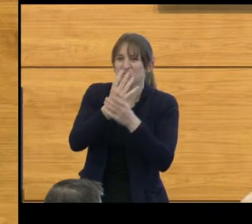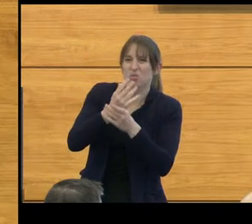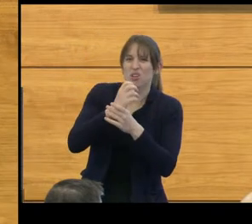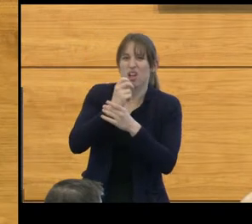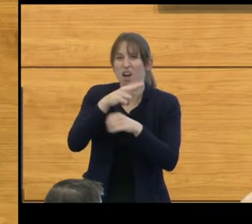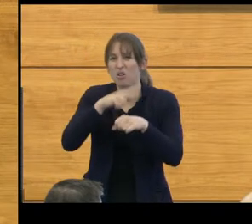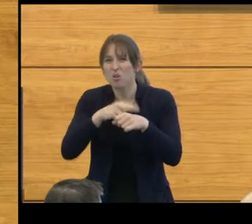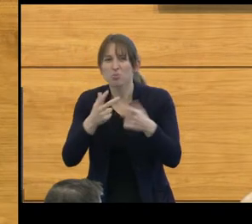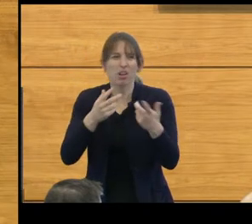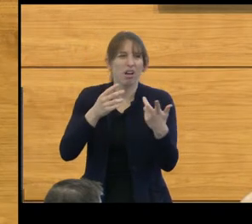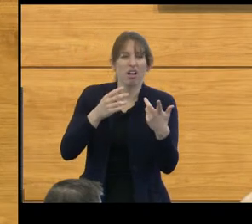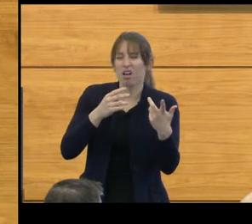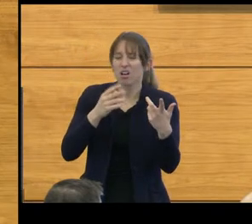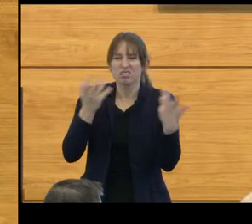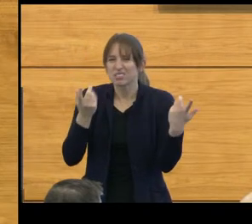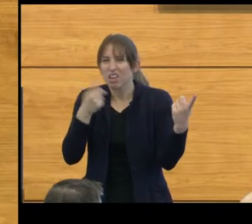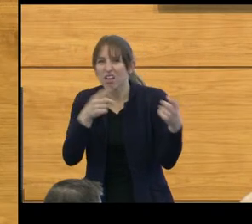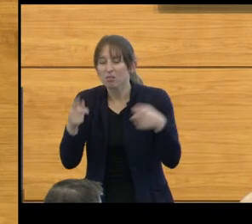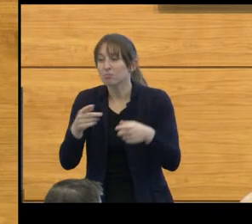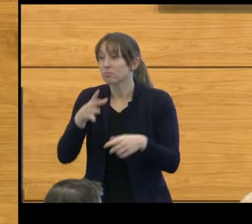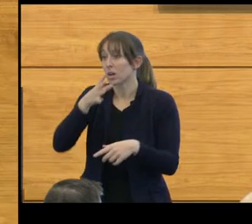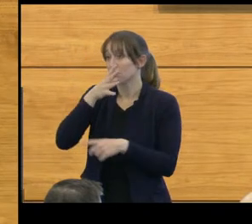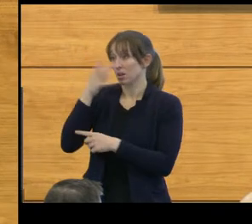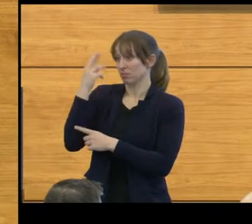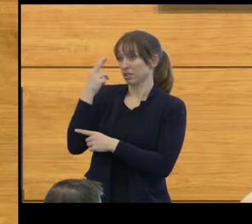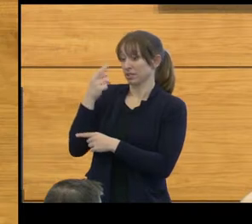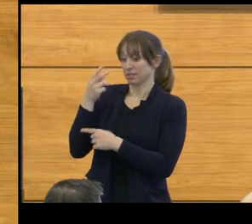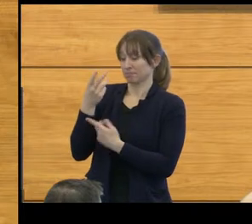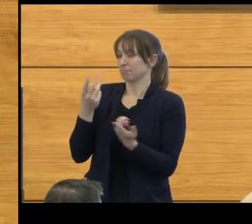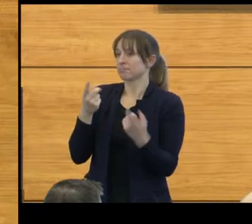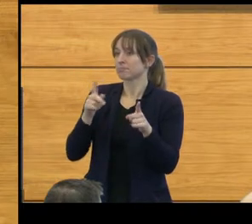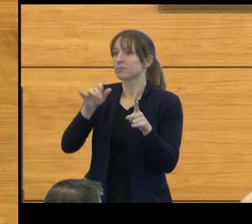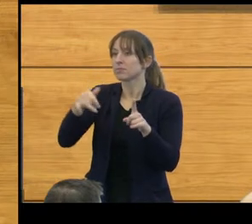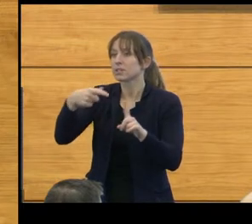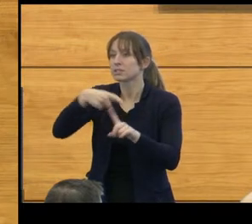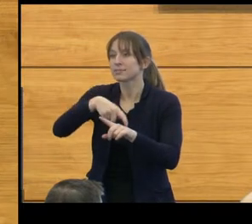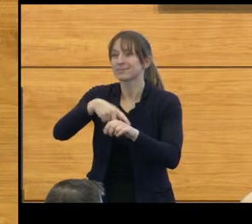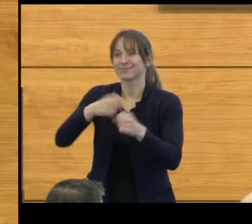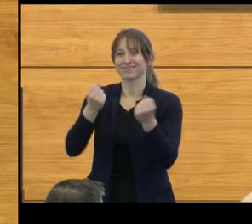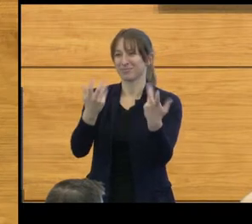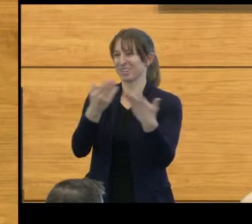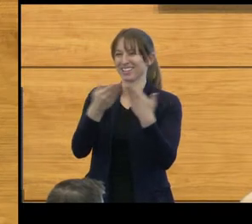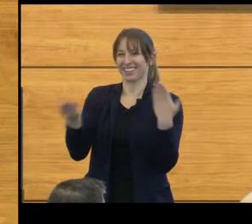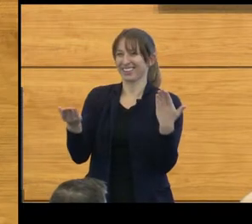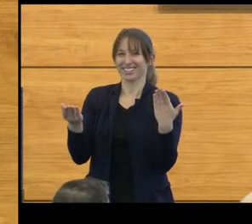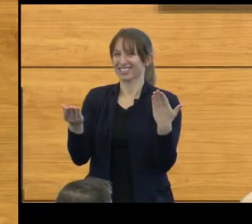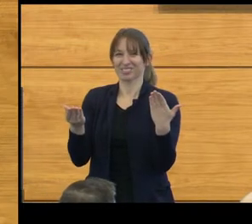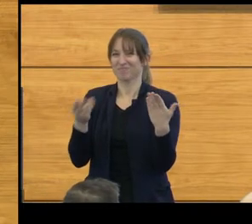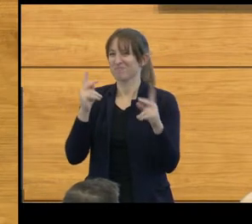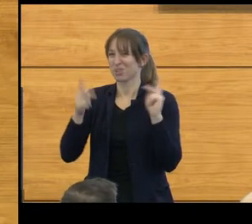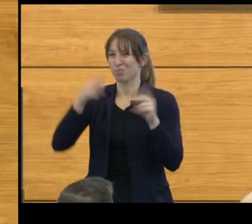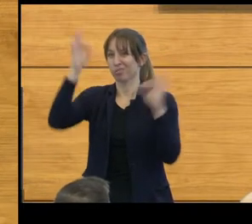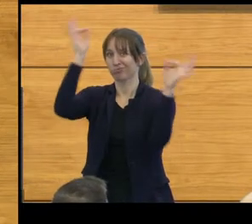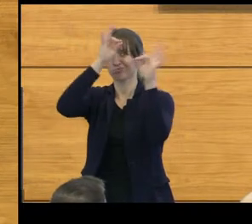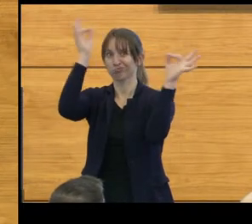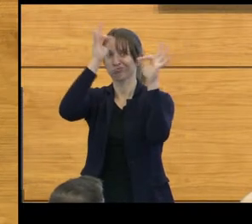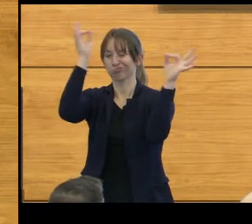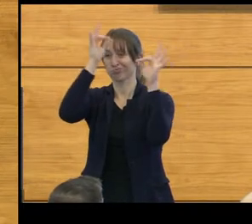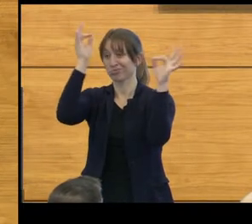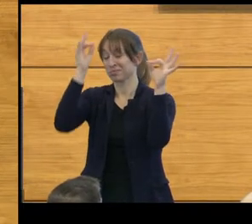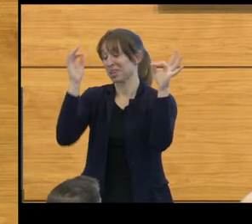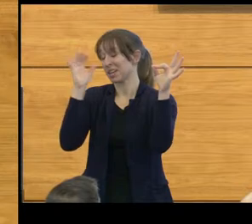happening?" And my mom said that she realized at that point there was just a lot of things that were not understood. And perhaps that's been